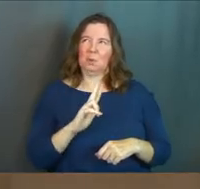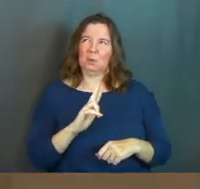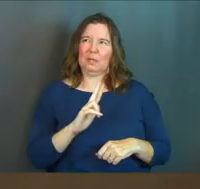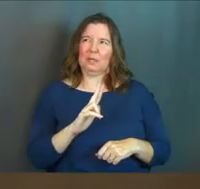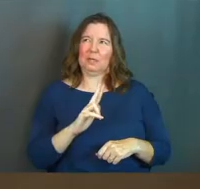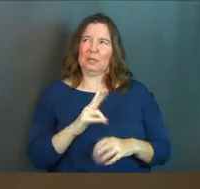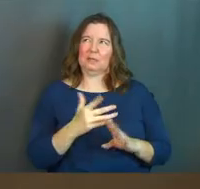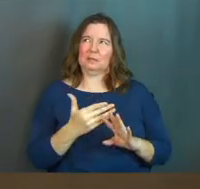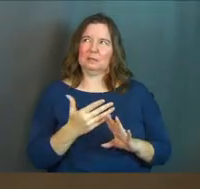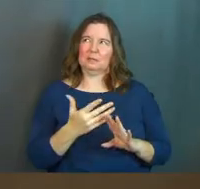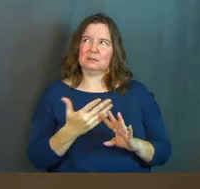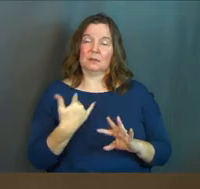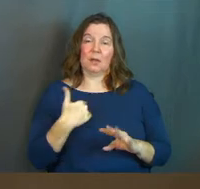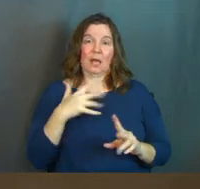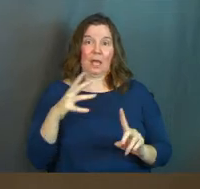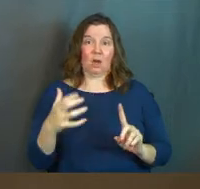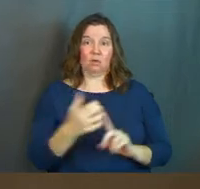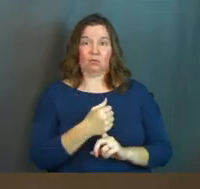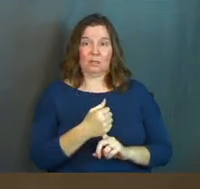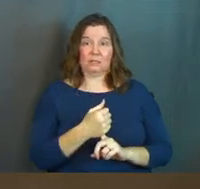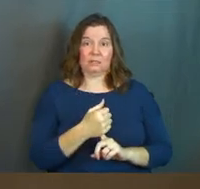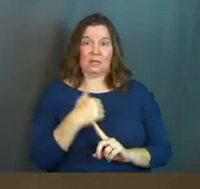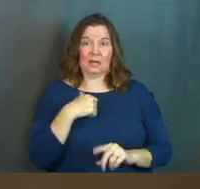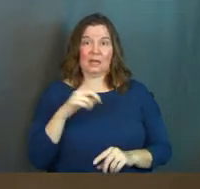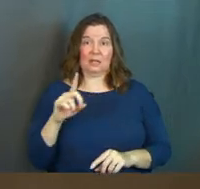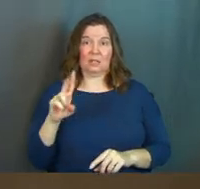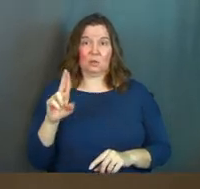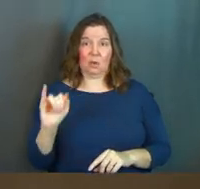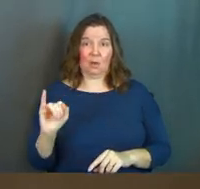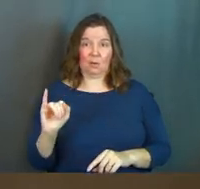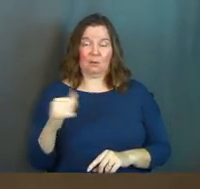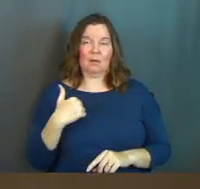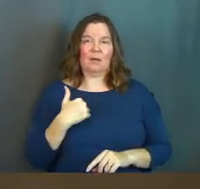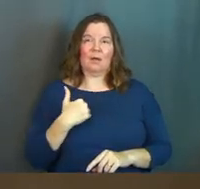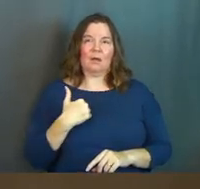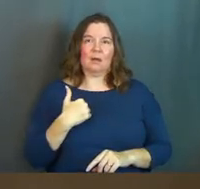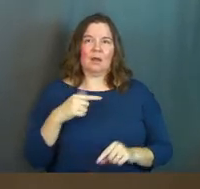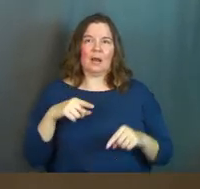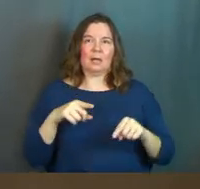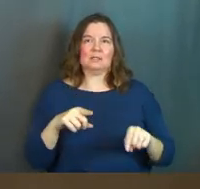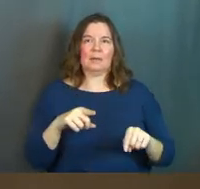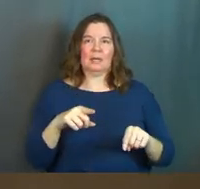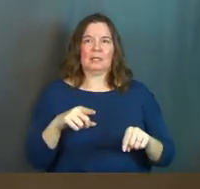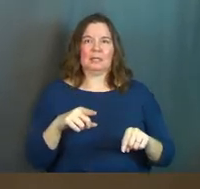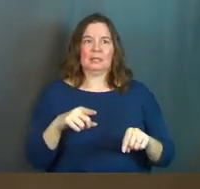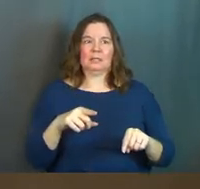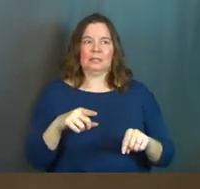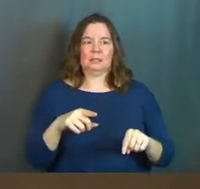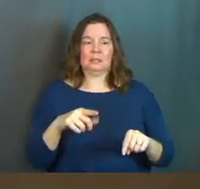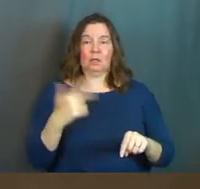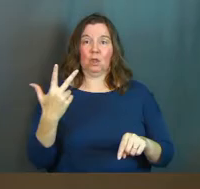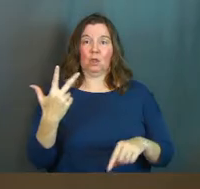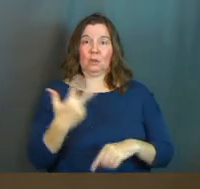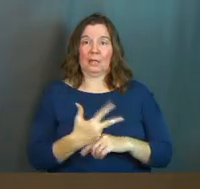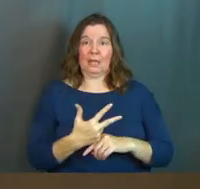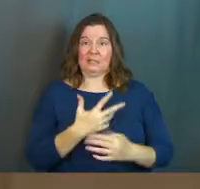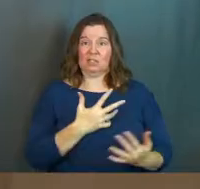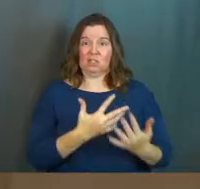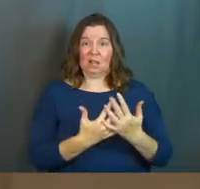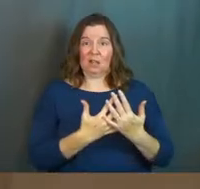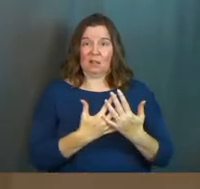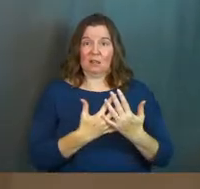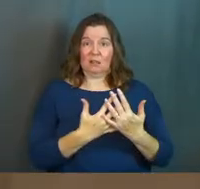past, I got arrested and I got a DUI. And I ended up spending 3 days in